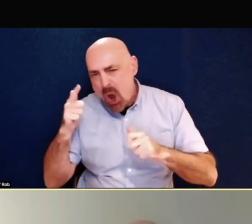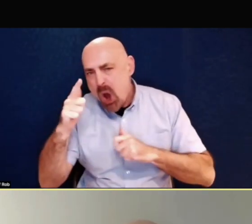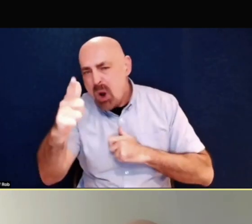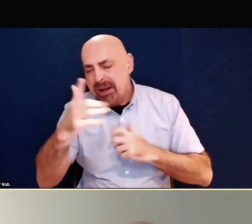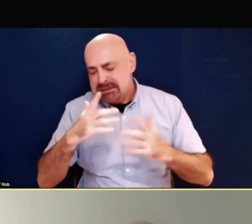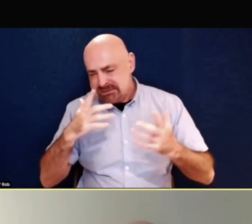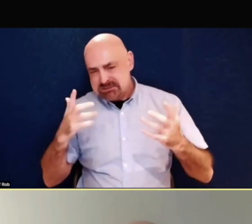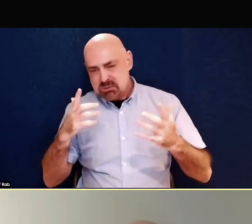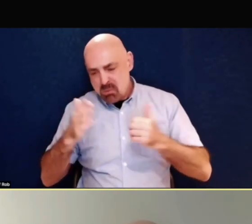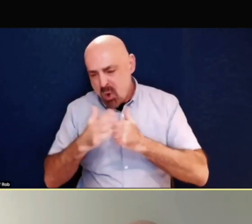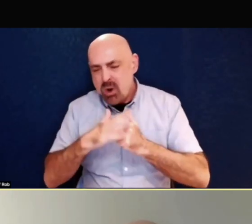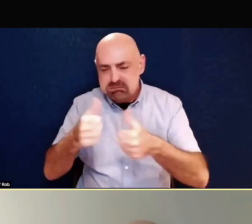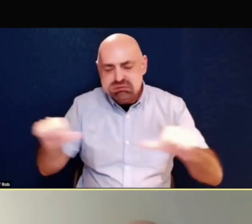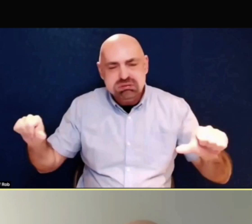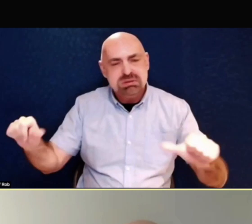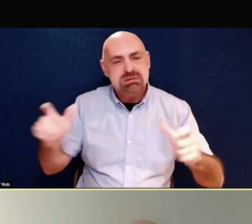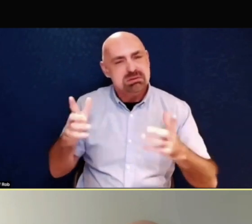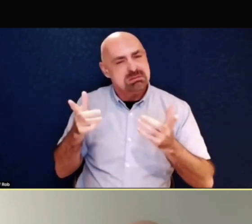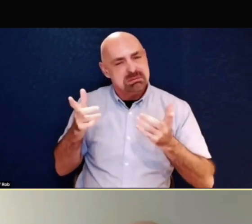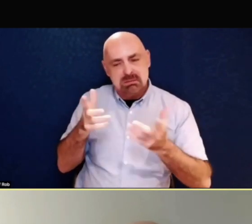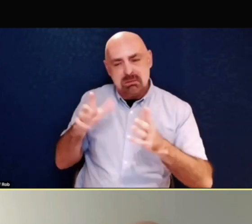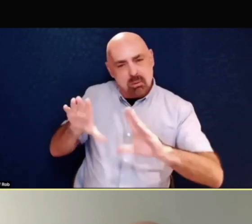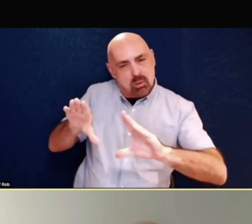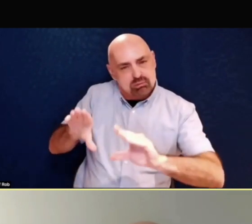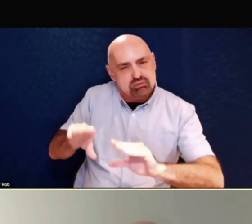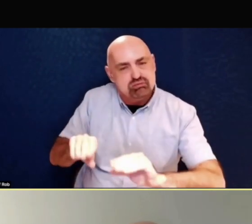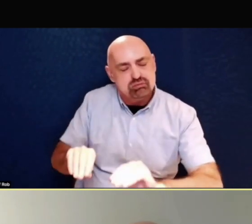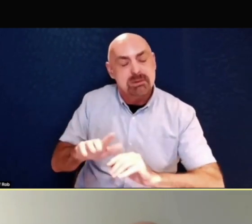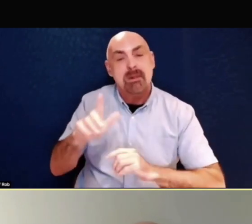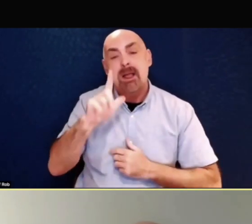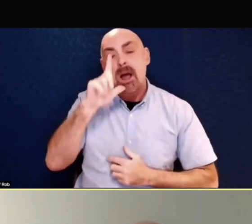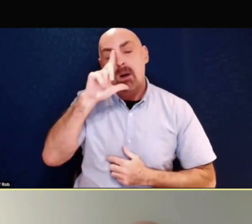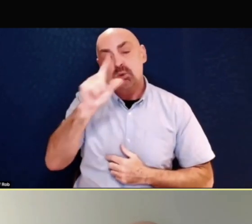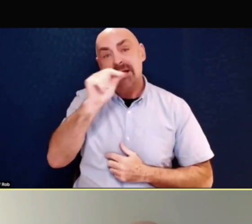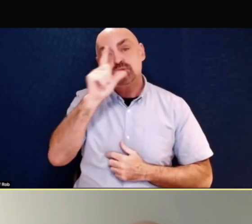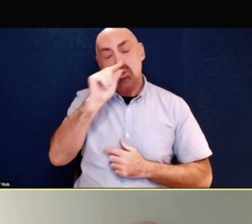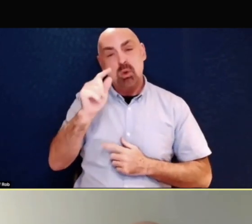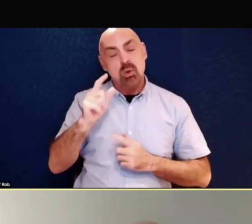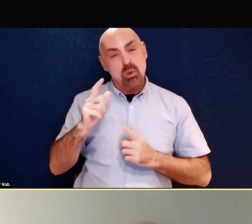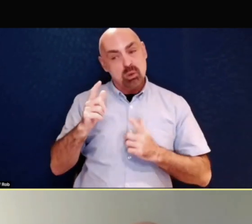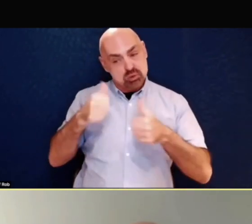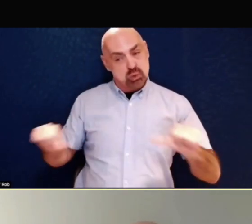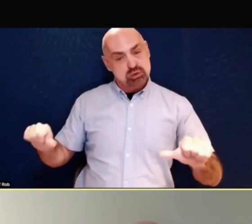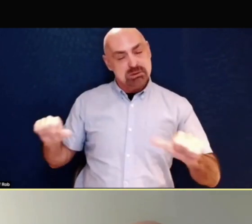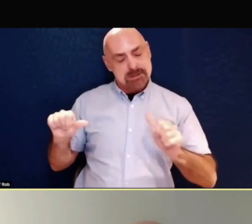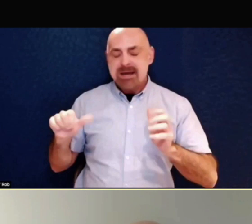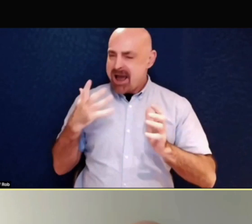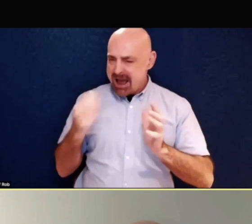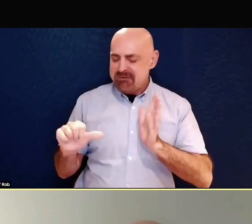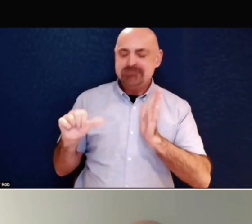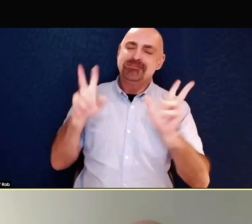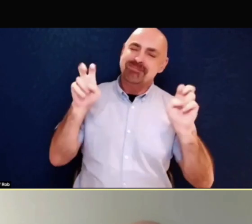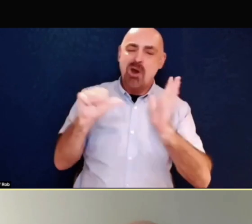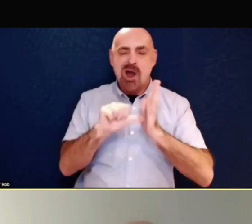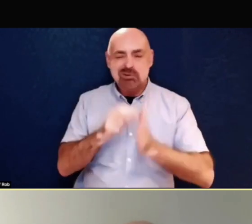really getting to grips with it in the way that we should. And the potential solutions raises some hard truths and is more